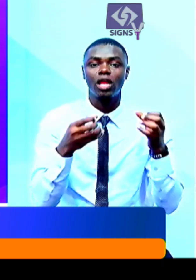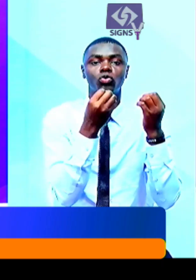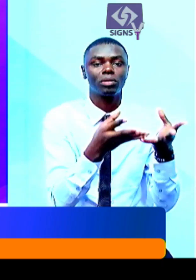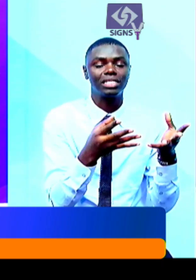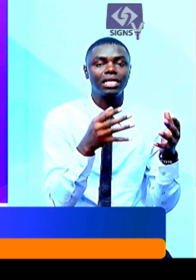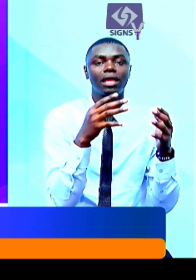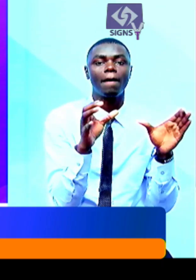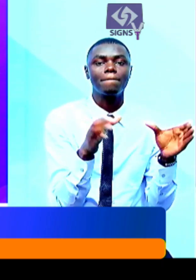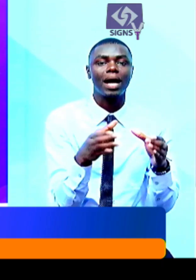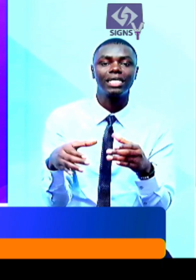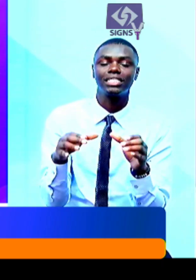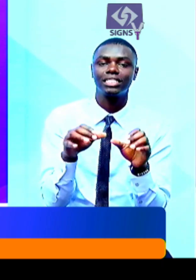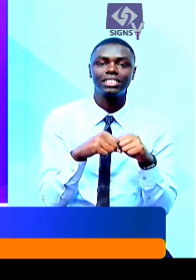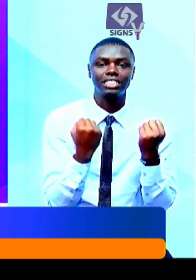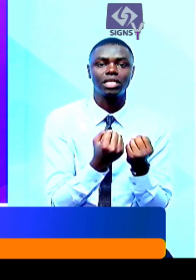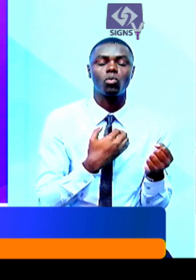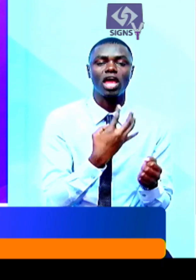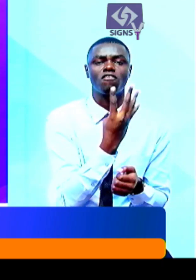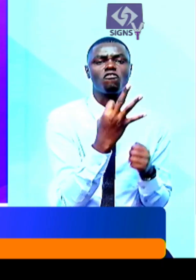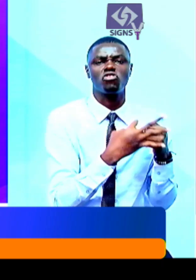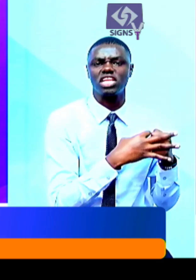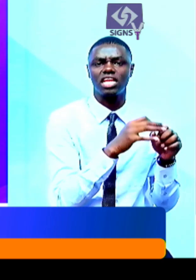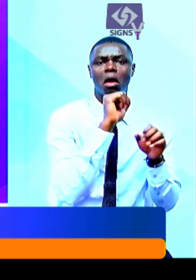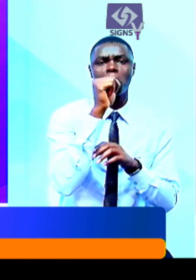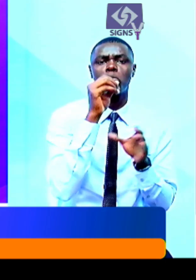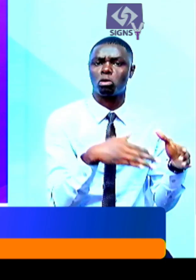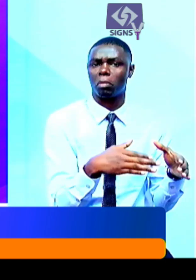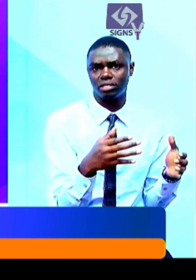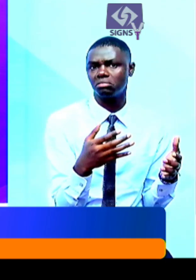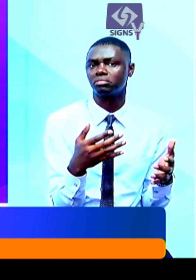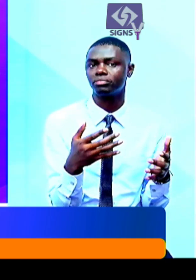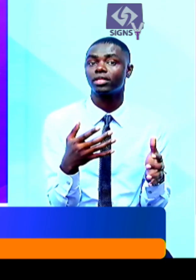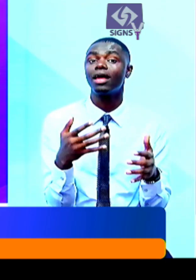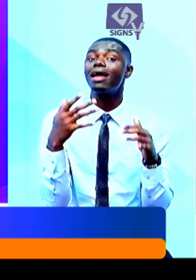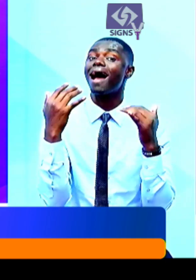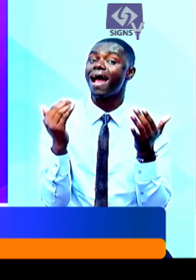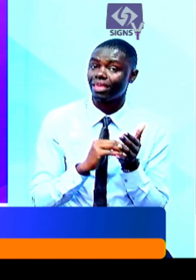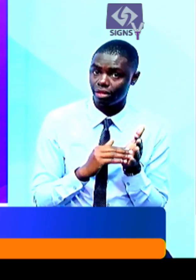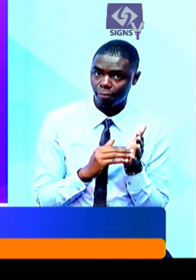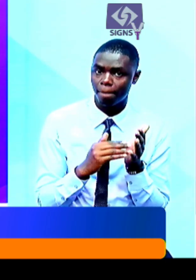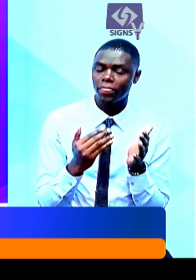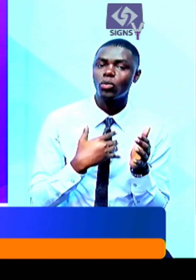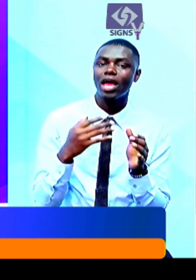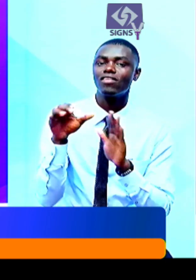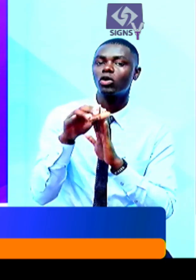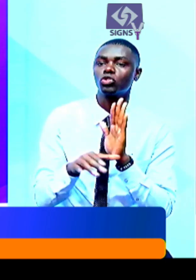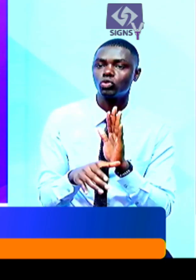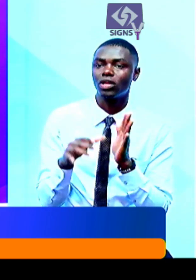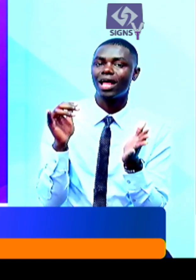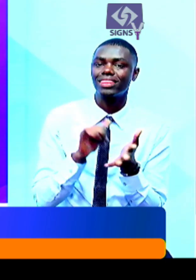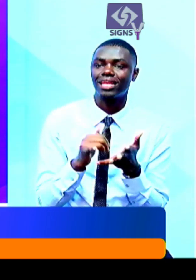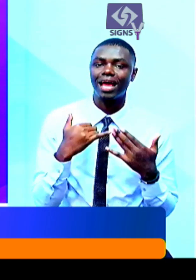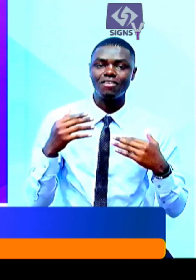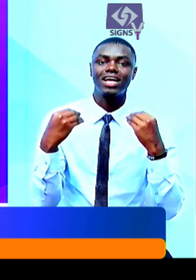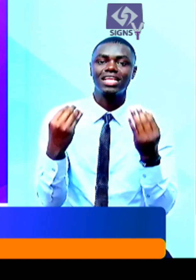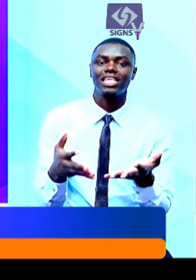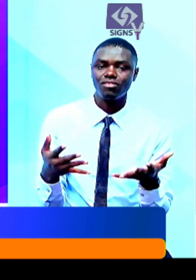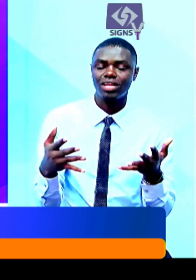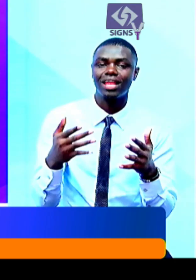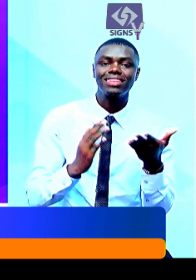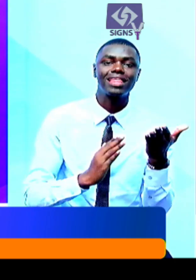we have 48 political parties, if not more. Yeah. Isn't it? Now again, we have a constitution that actually has given them right to